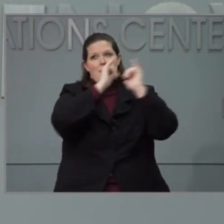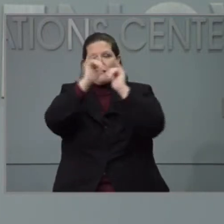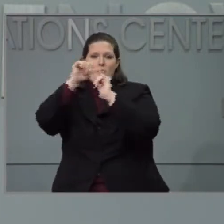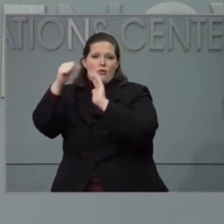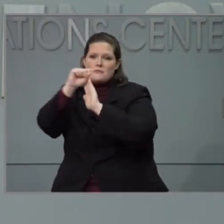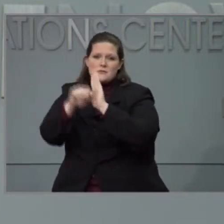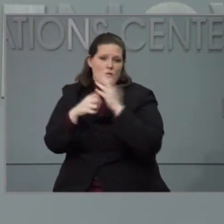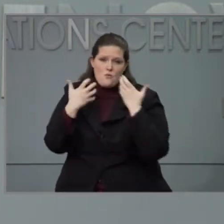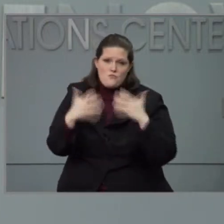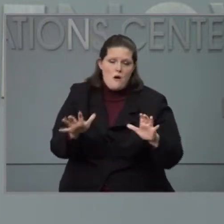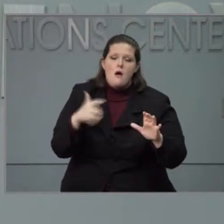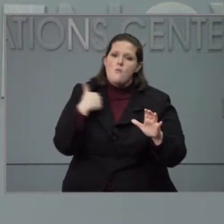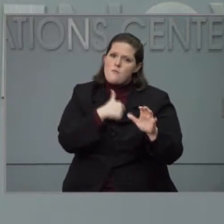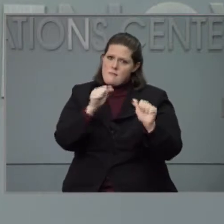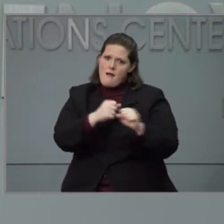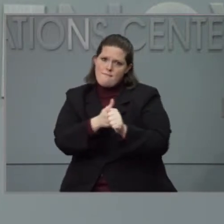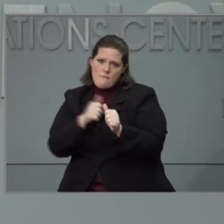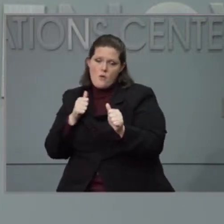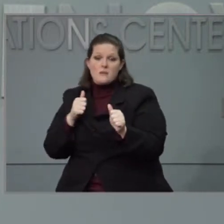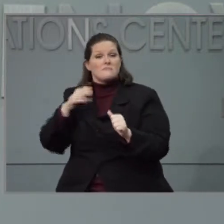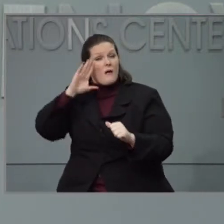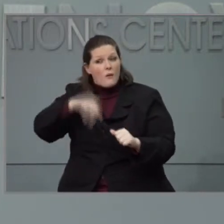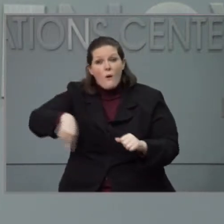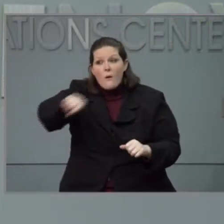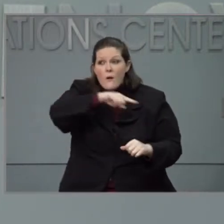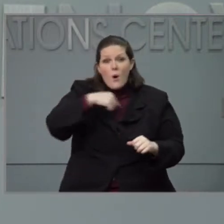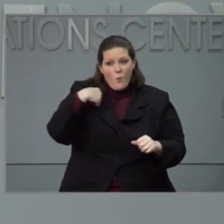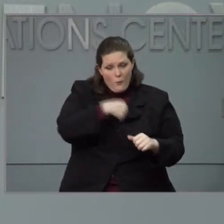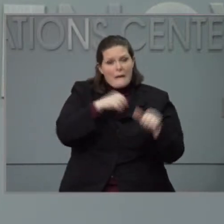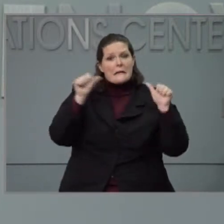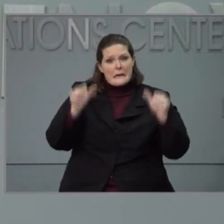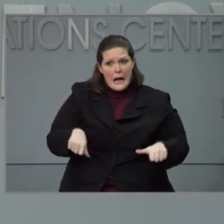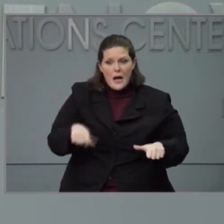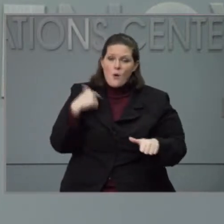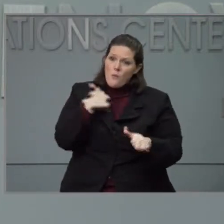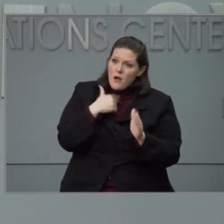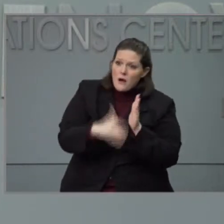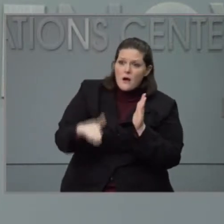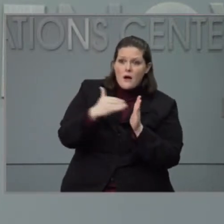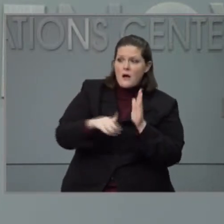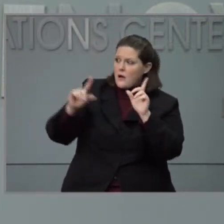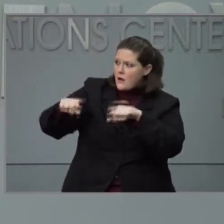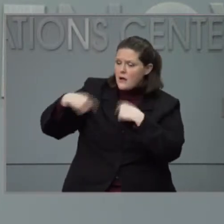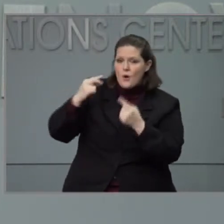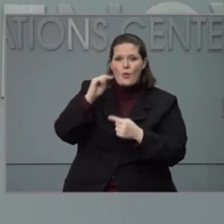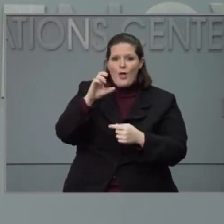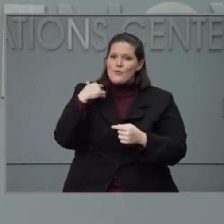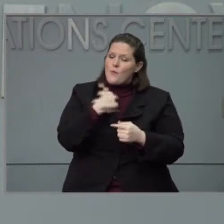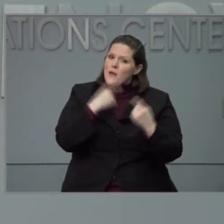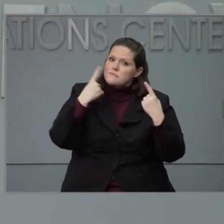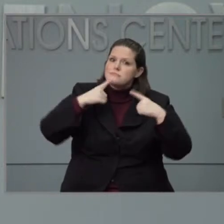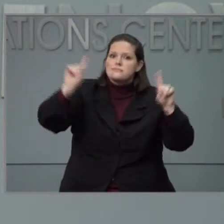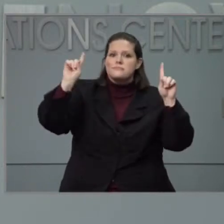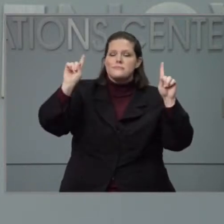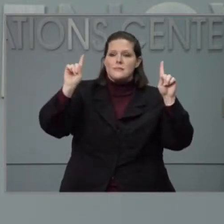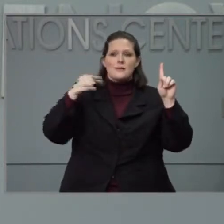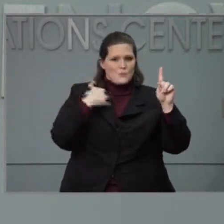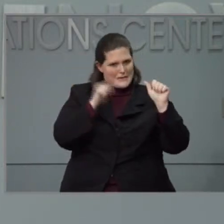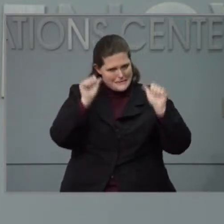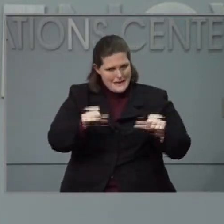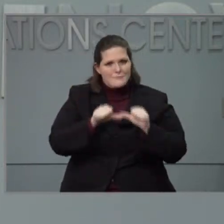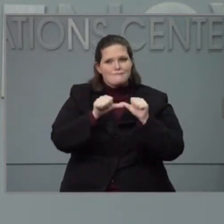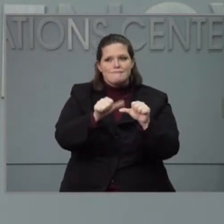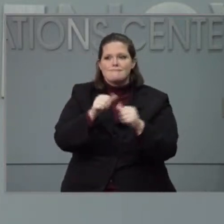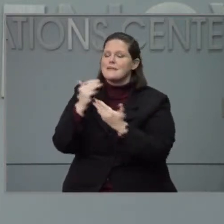this because time and again, since our first case in March, North Carolinians have done exactly that. Thank you, Governor.